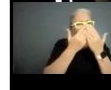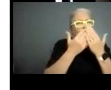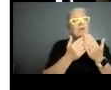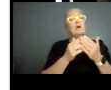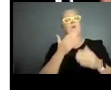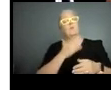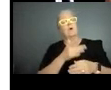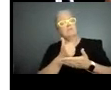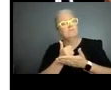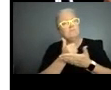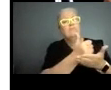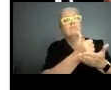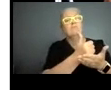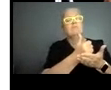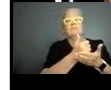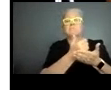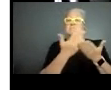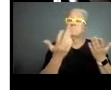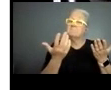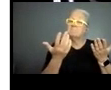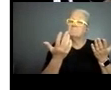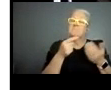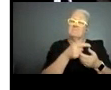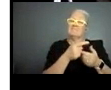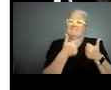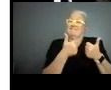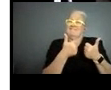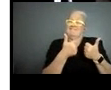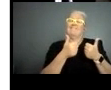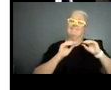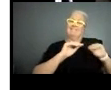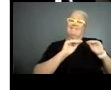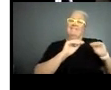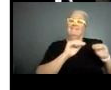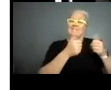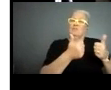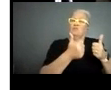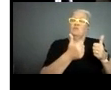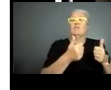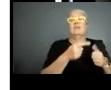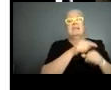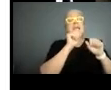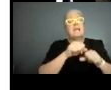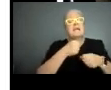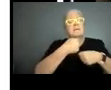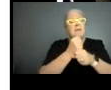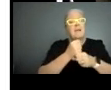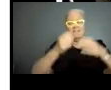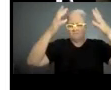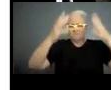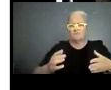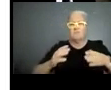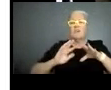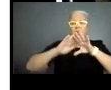school. Clearly, he could benefit from education because he is able to do the basket making and therefore has